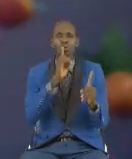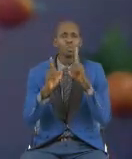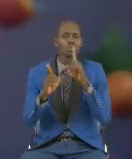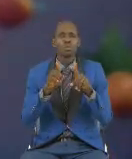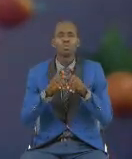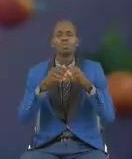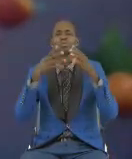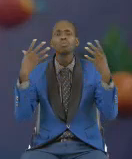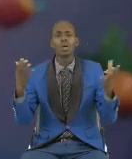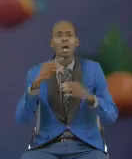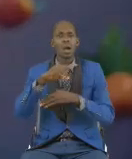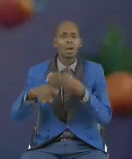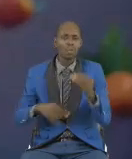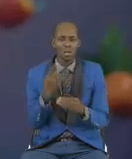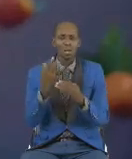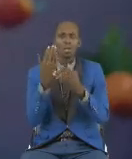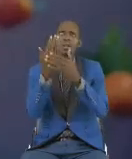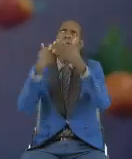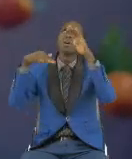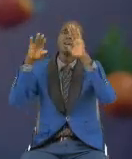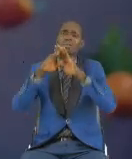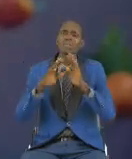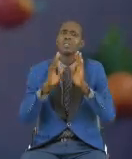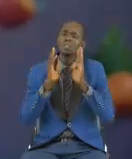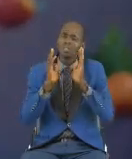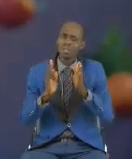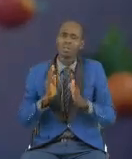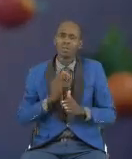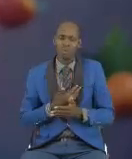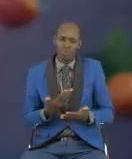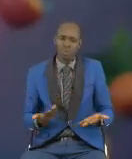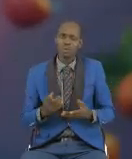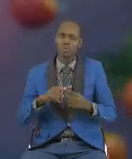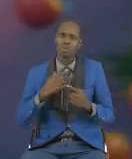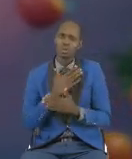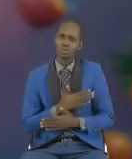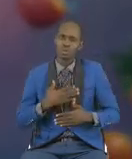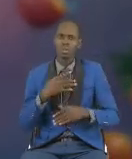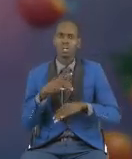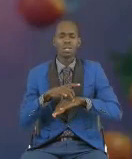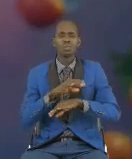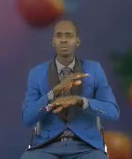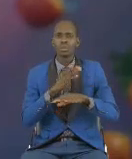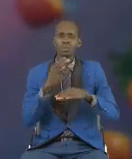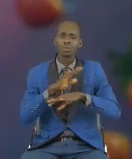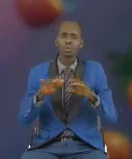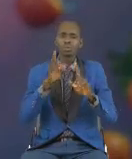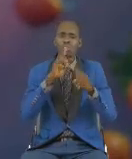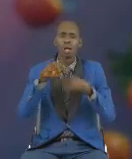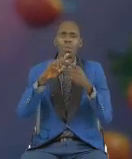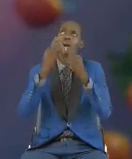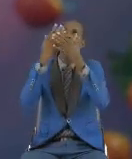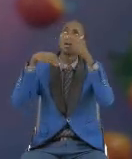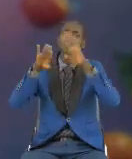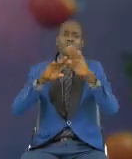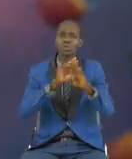on earth and let us have the good on earth here. So don't talk about heaven anymore. Don't talk about holiness anymore.